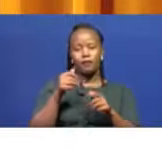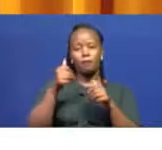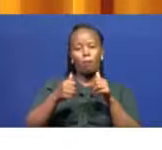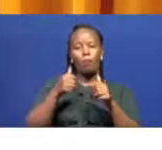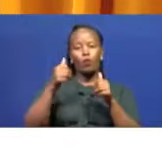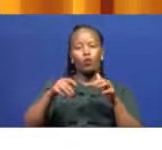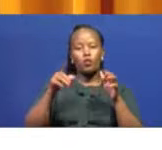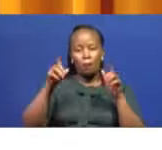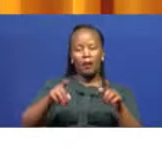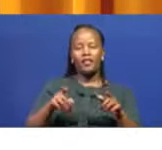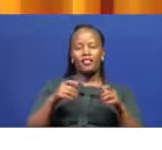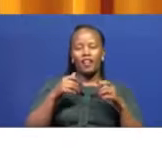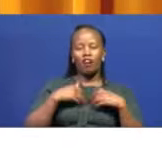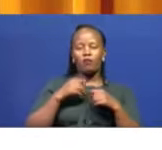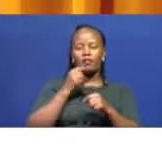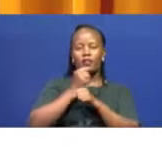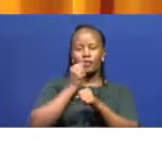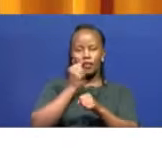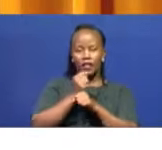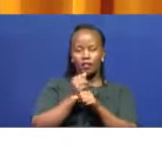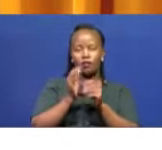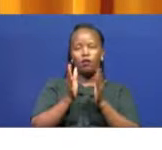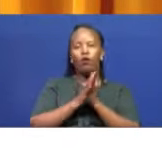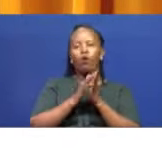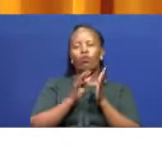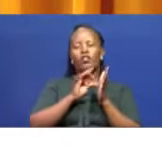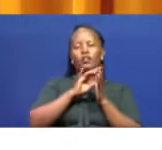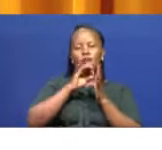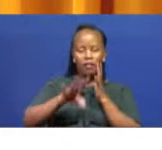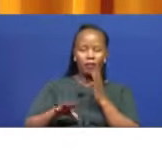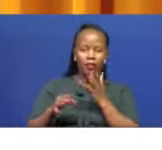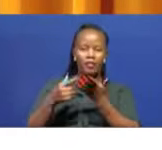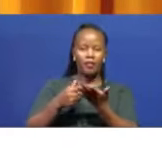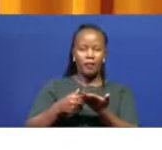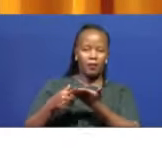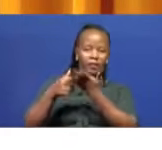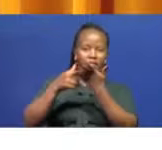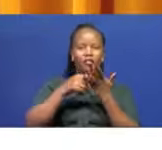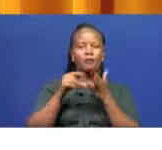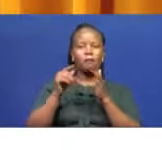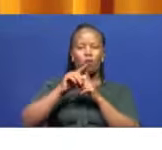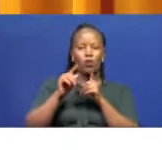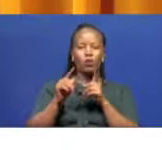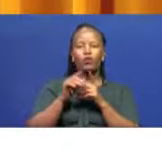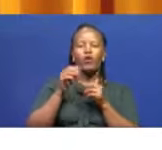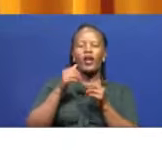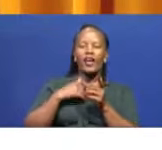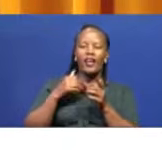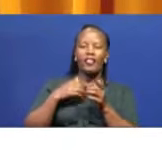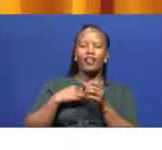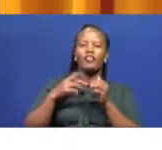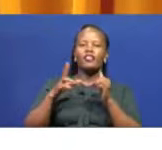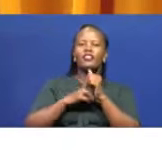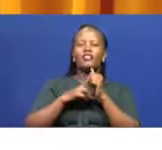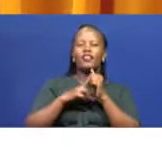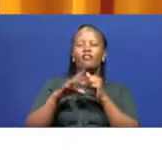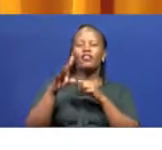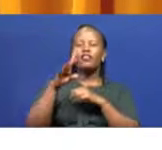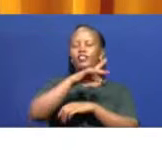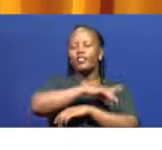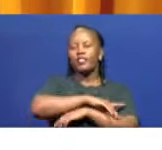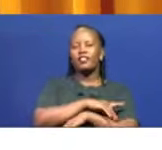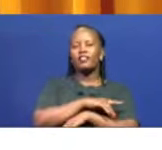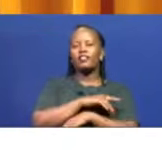to impeachment process, and asserted that the 7-day timelines prescribed under Standing